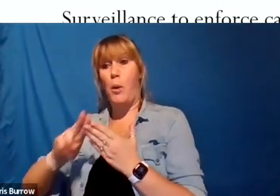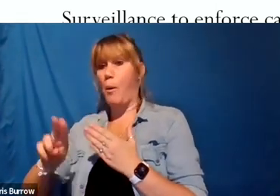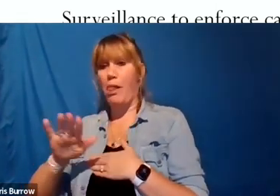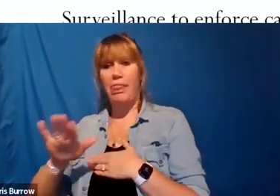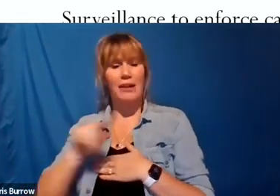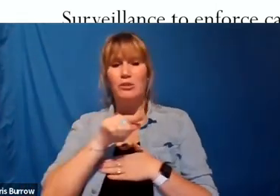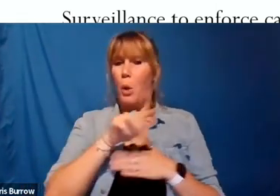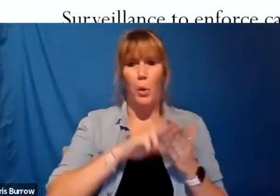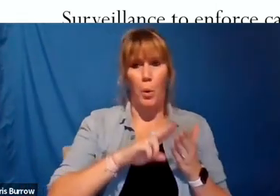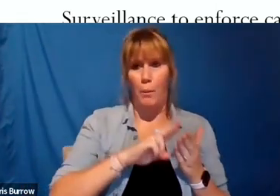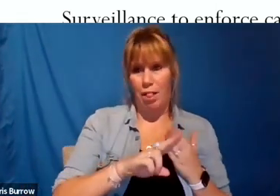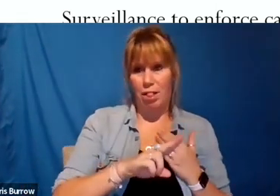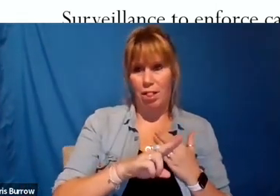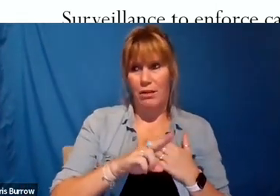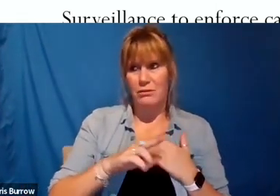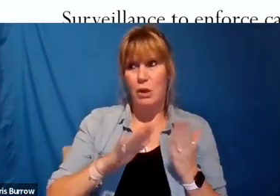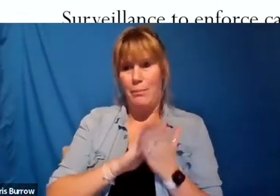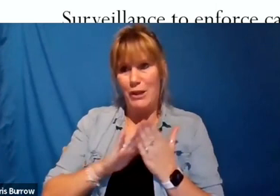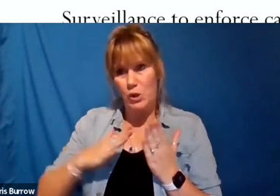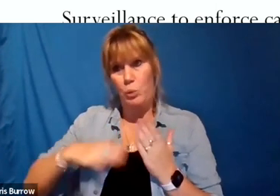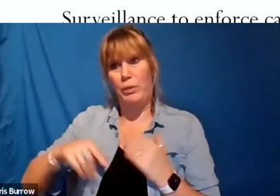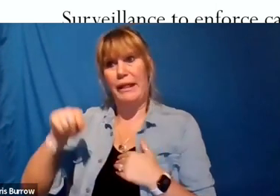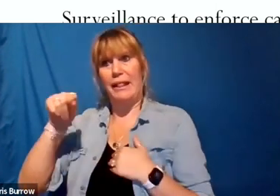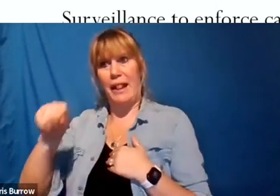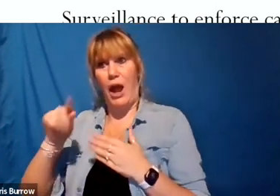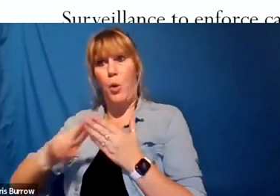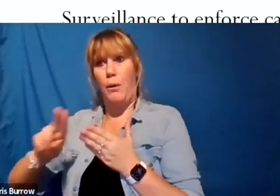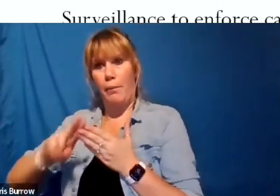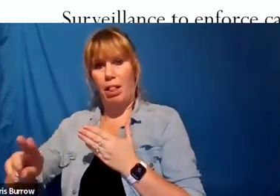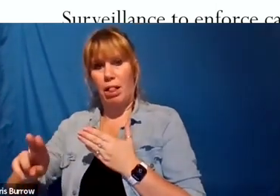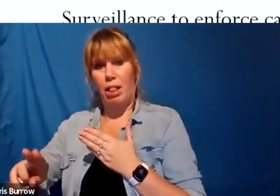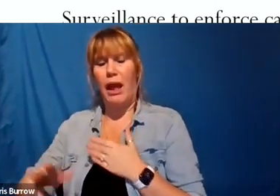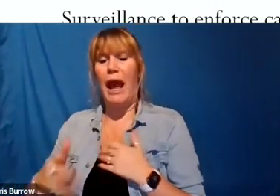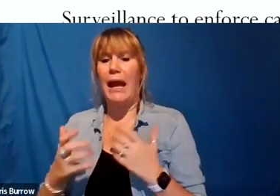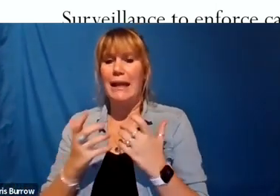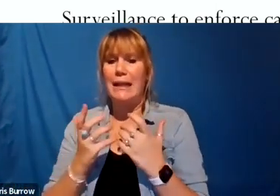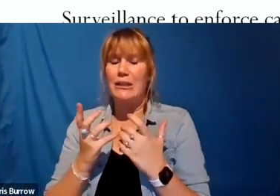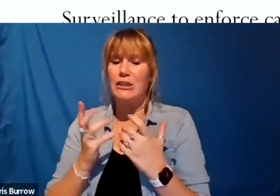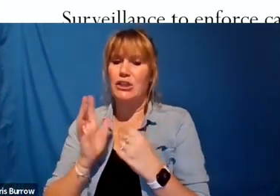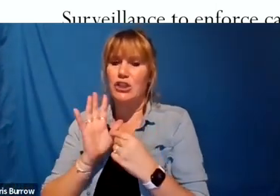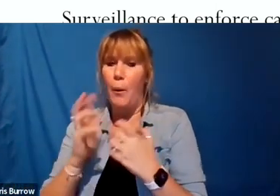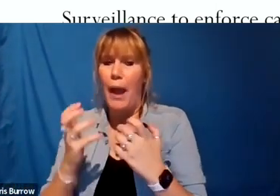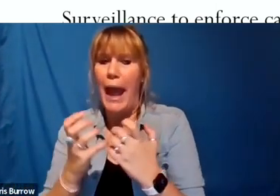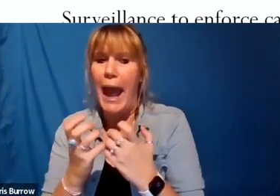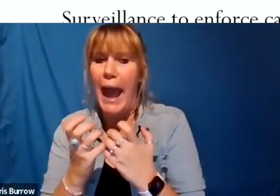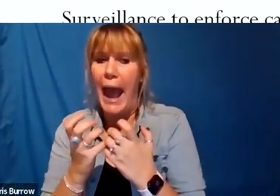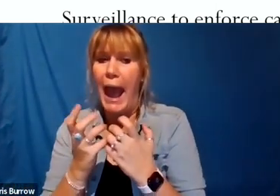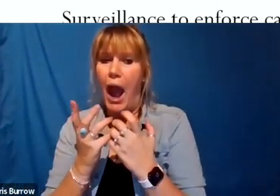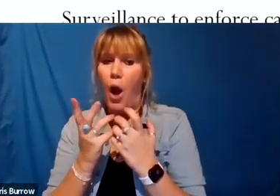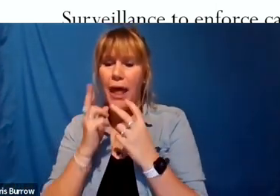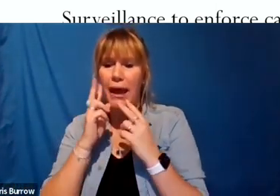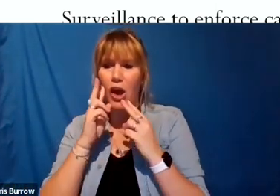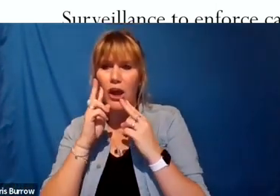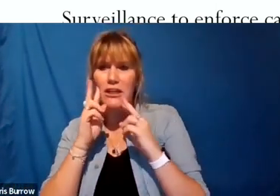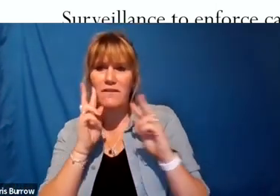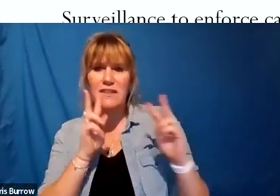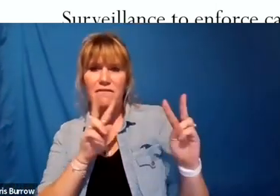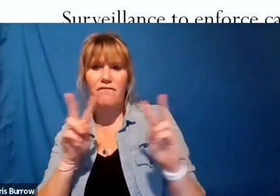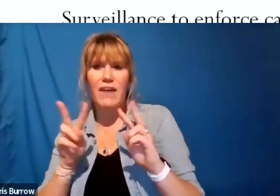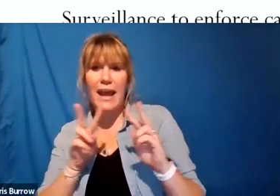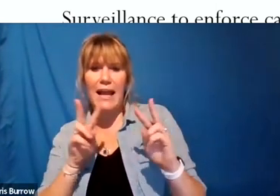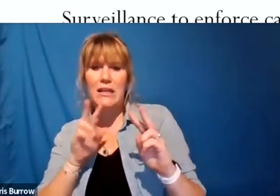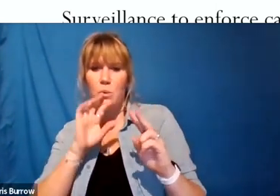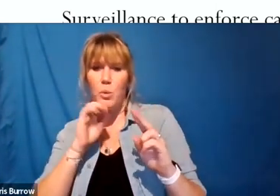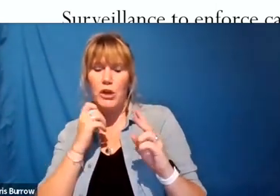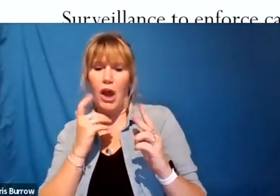really fascinating to me in terms of how it tells about surveillance as used to enforce certain methods of categorization